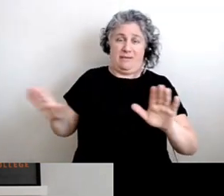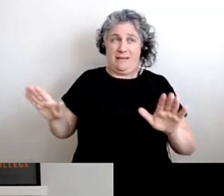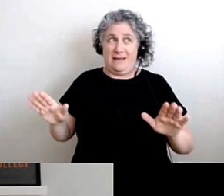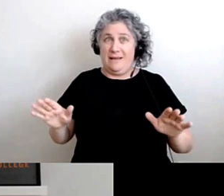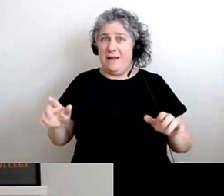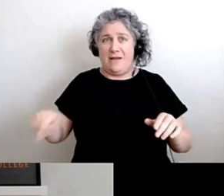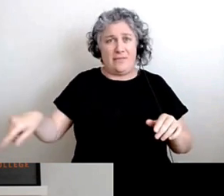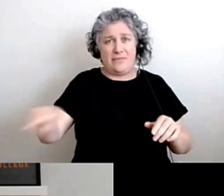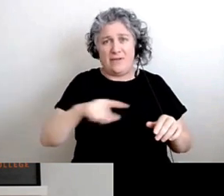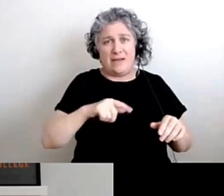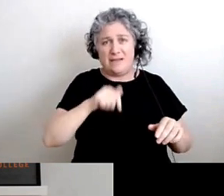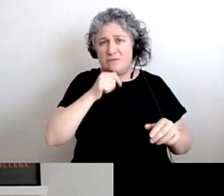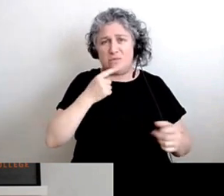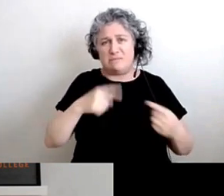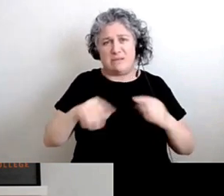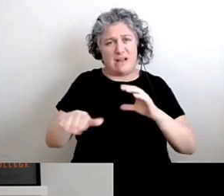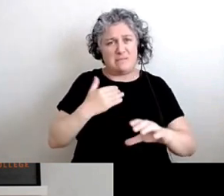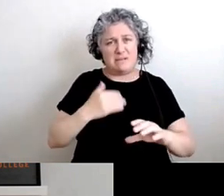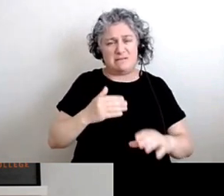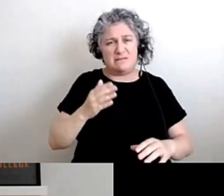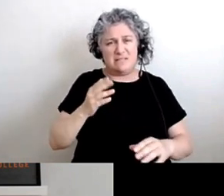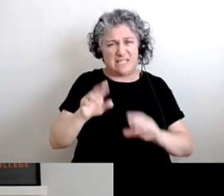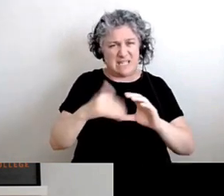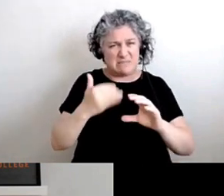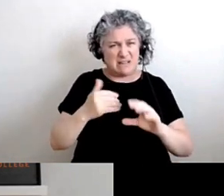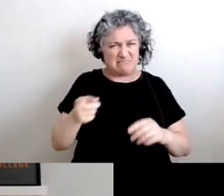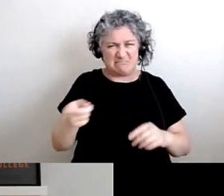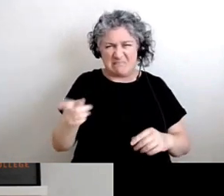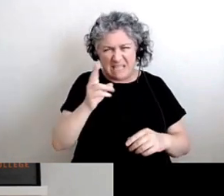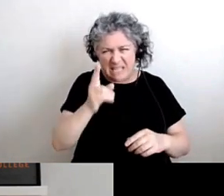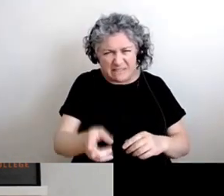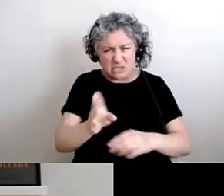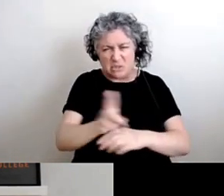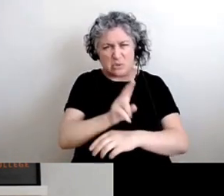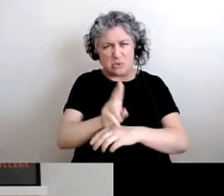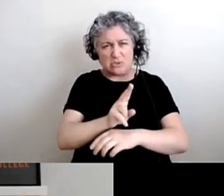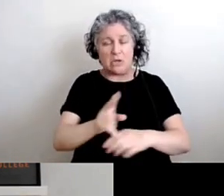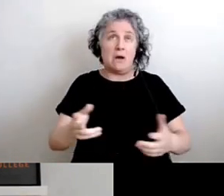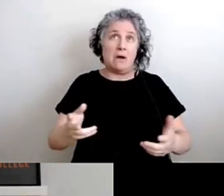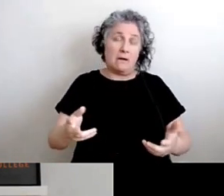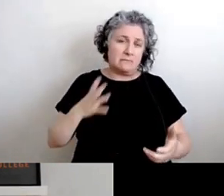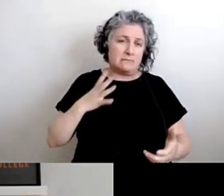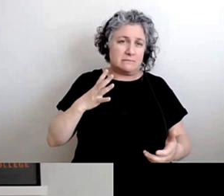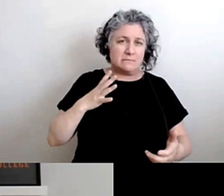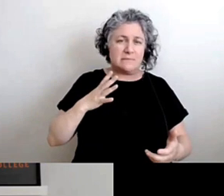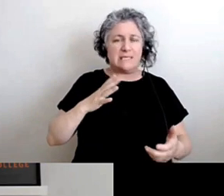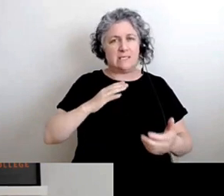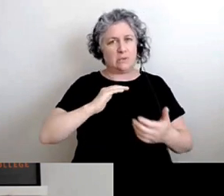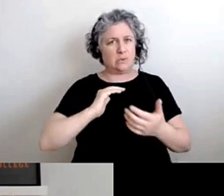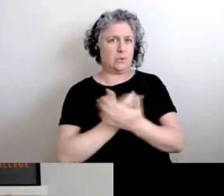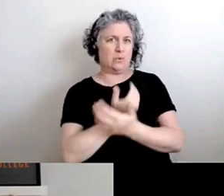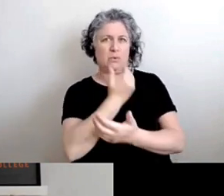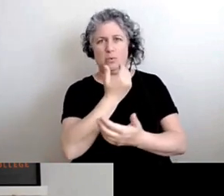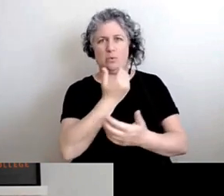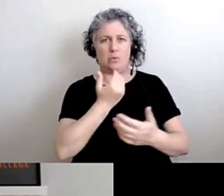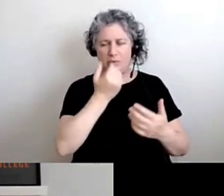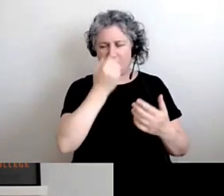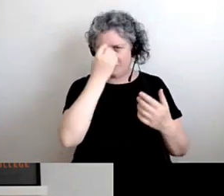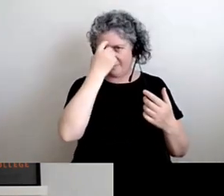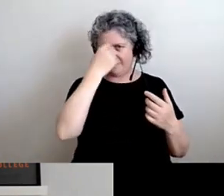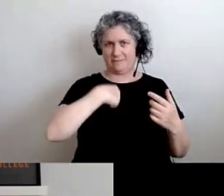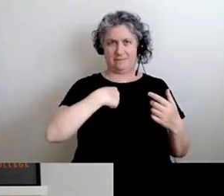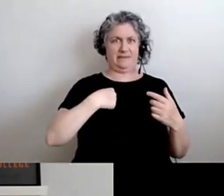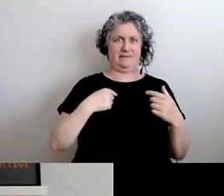they just don't respond to emails. So that's fun. This is like a new thing that I've had to deal with